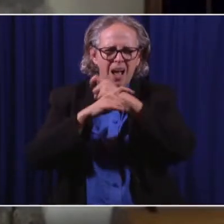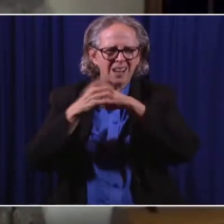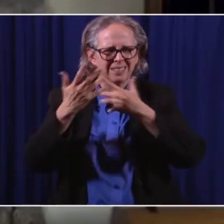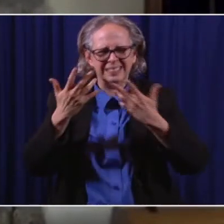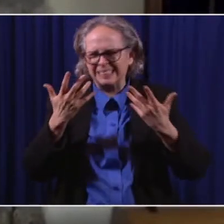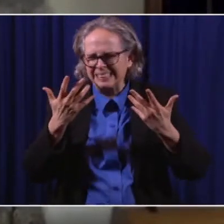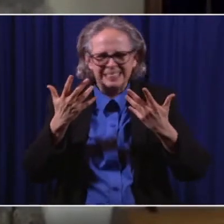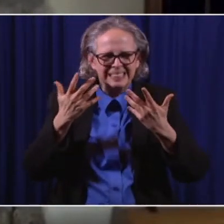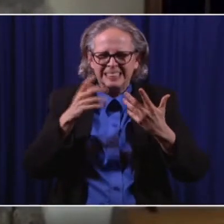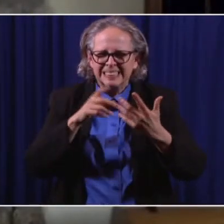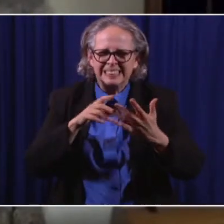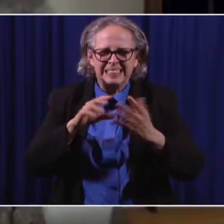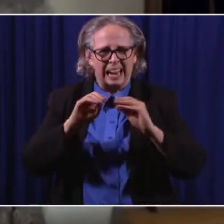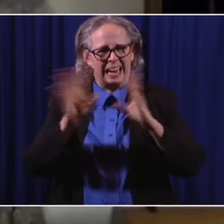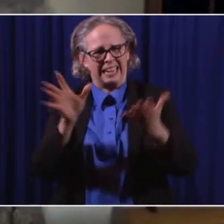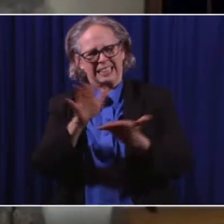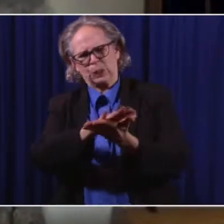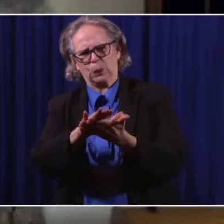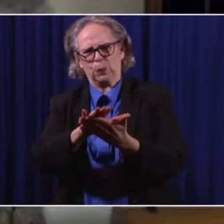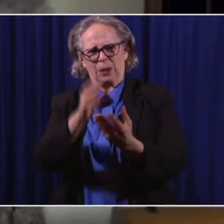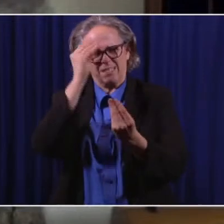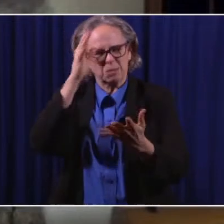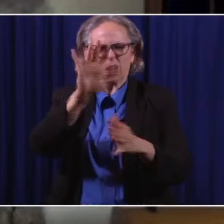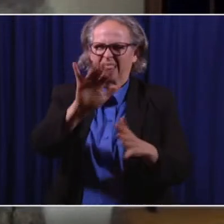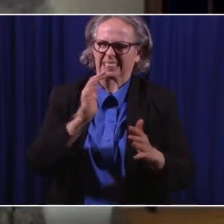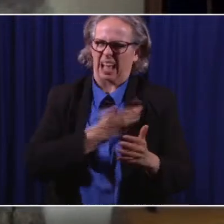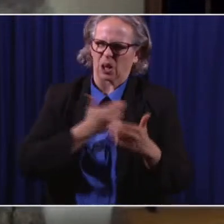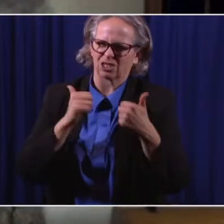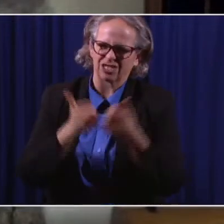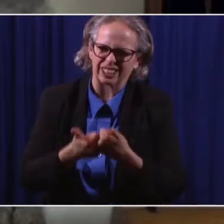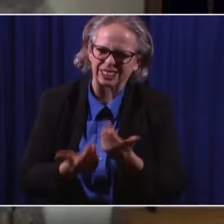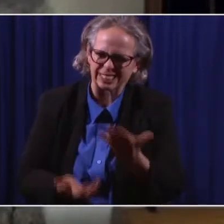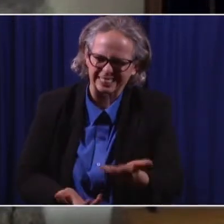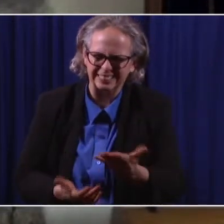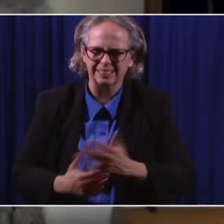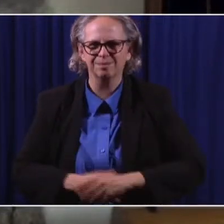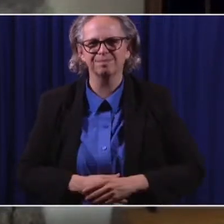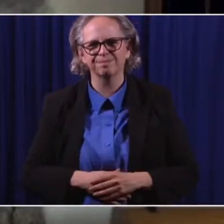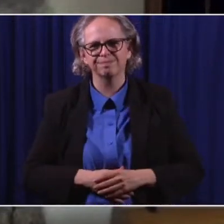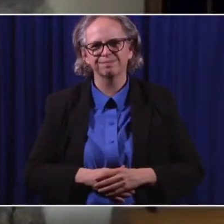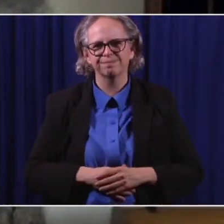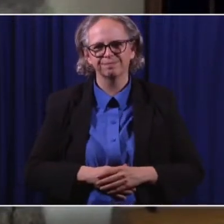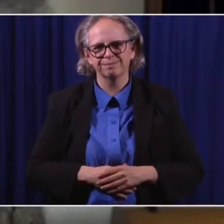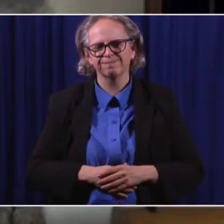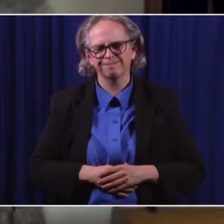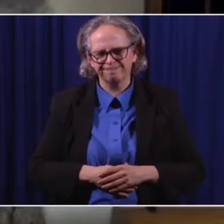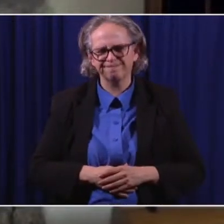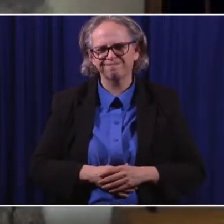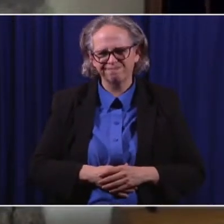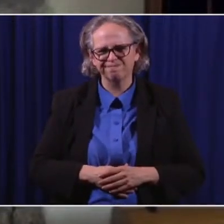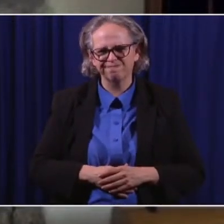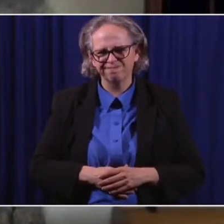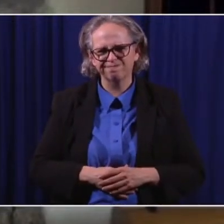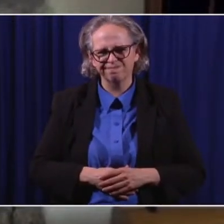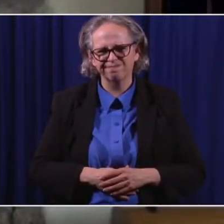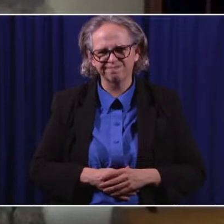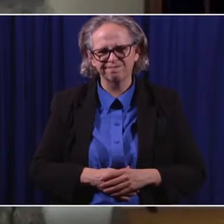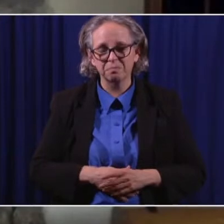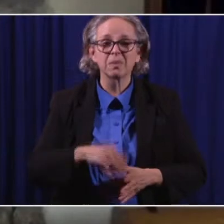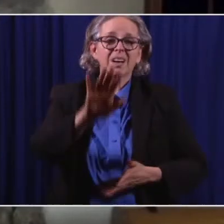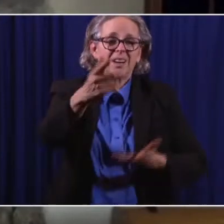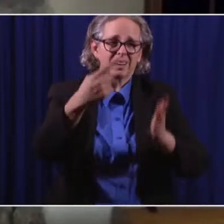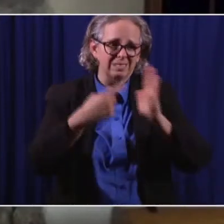that's the challenge. What you have now is, notes that have been taken, so you can go